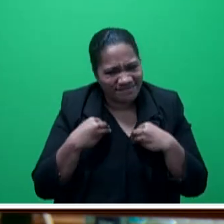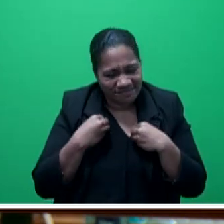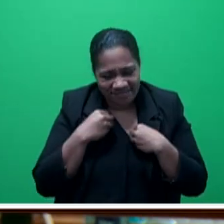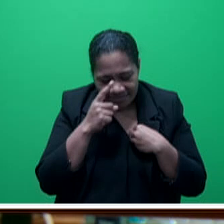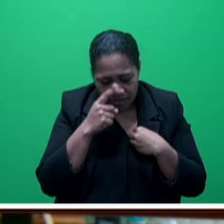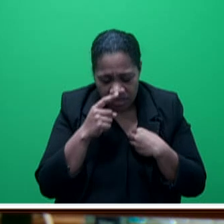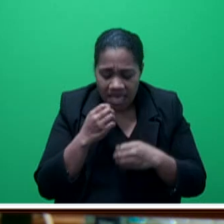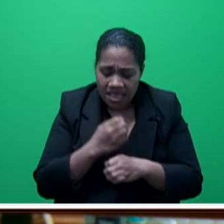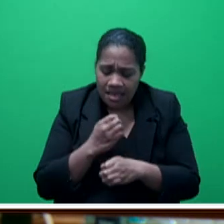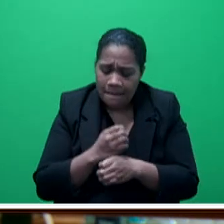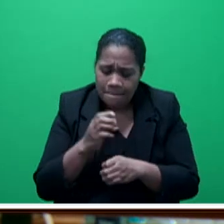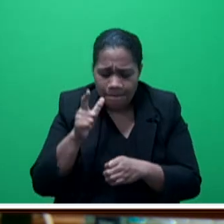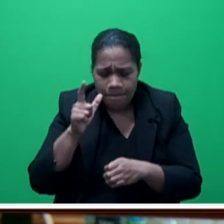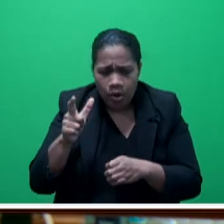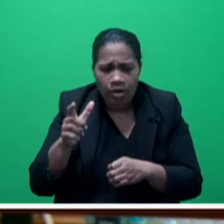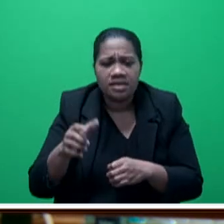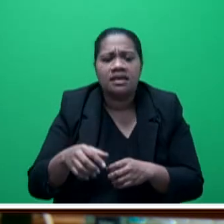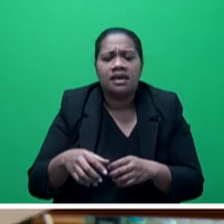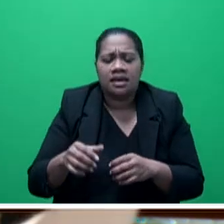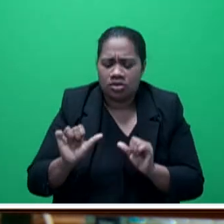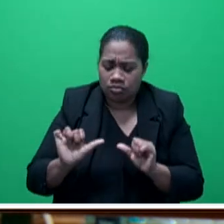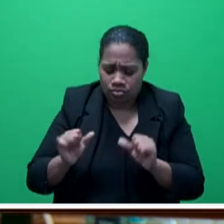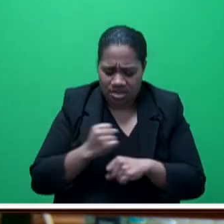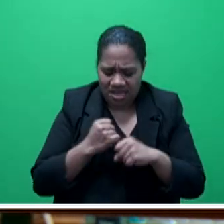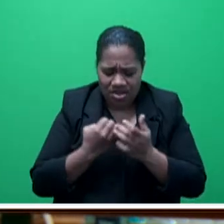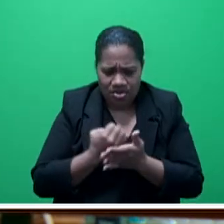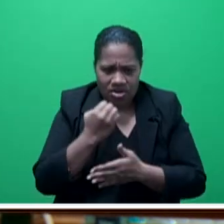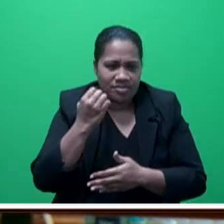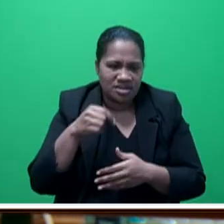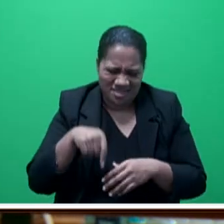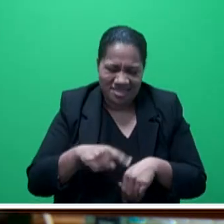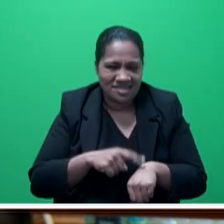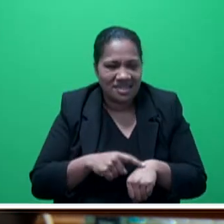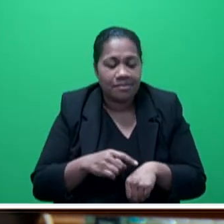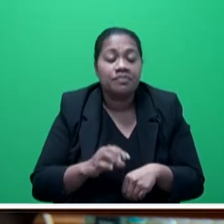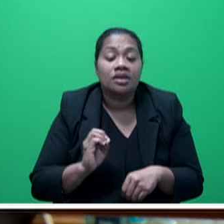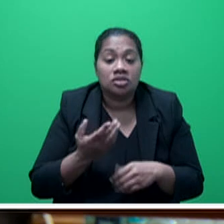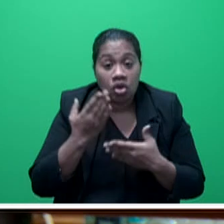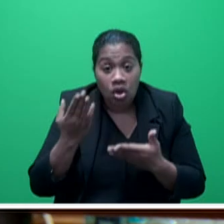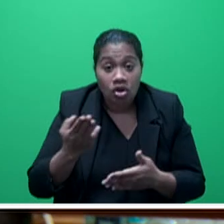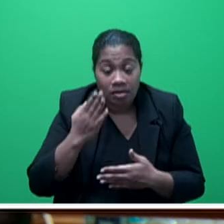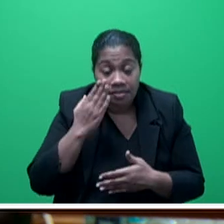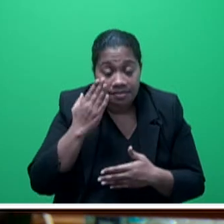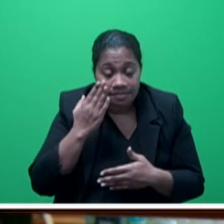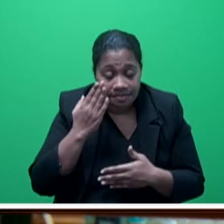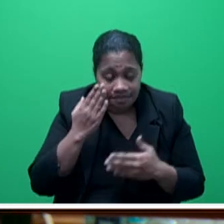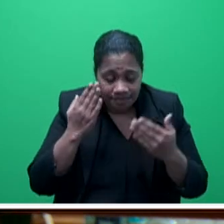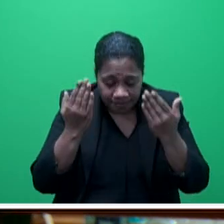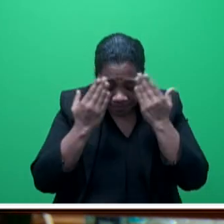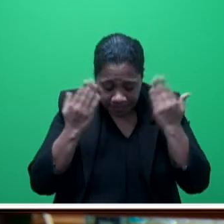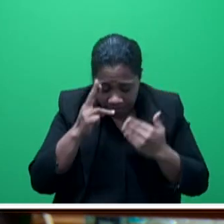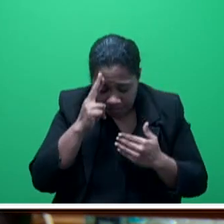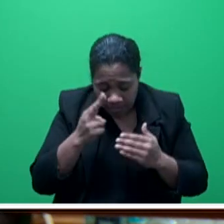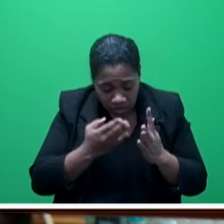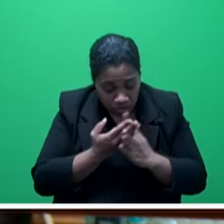and protect our economy during these uncertain times. Honourable Speaker said through the